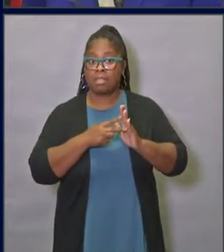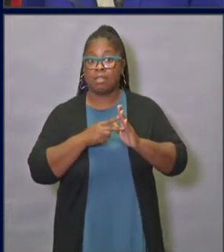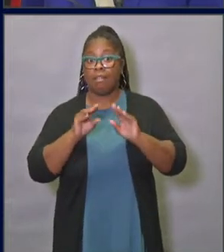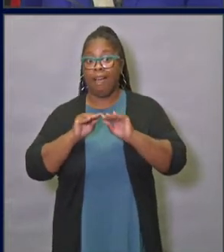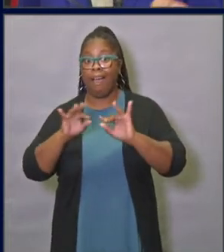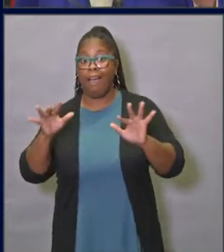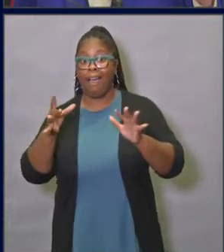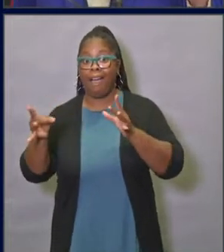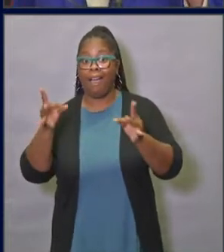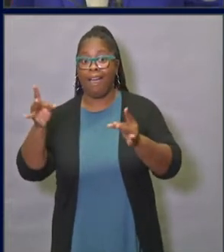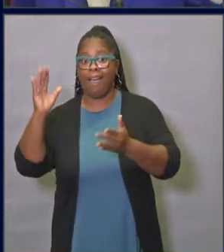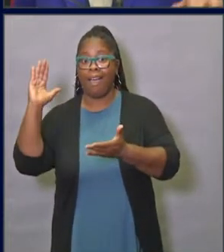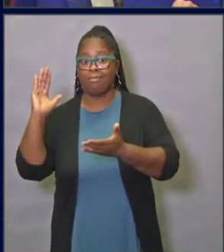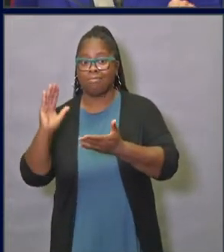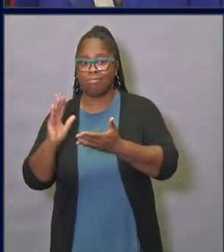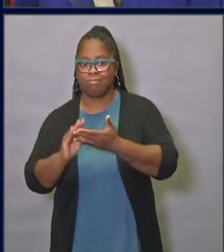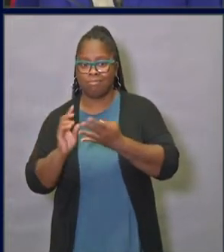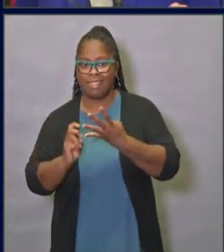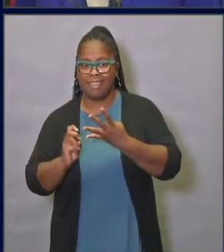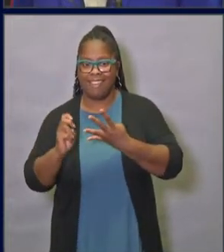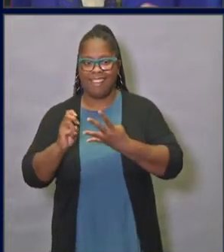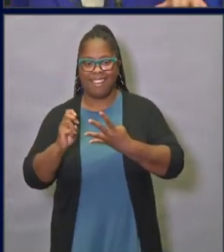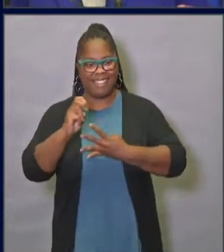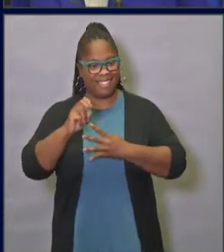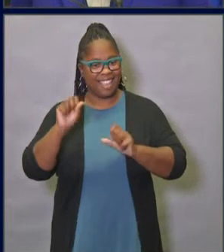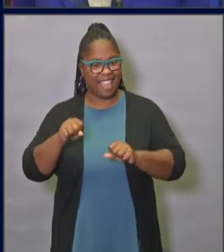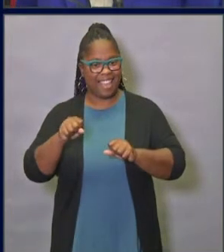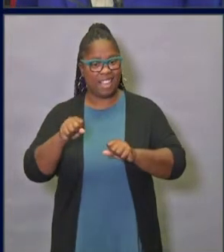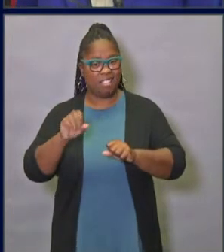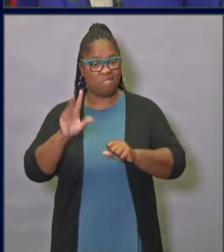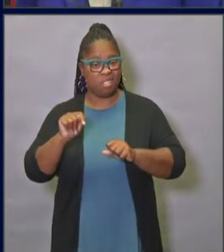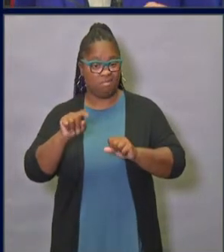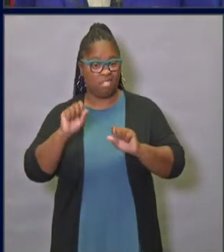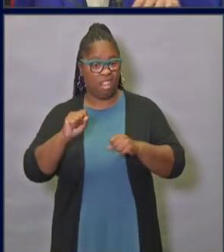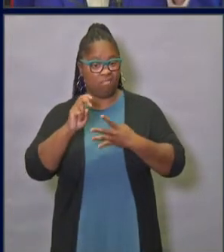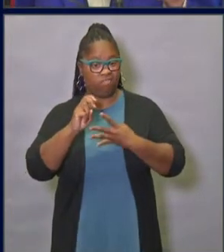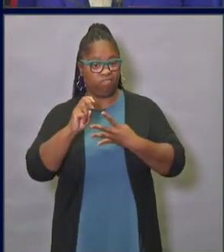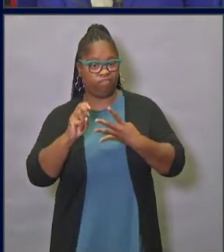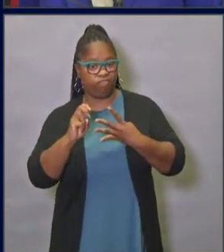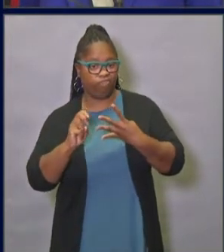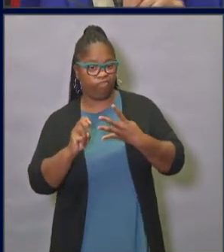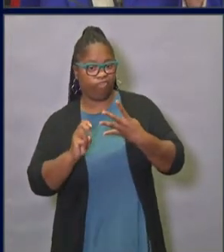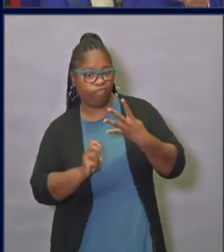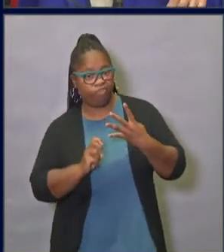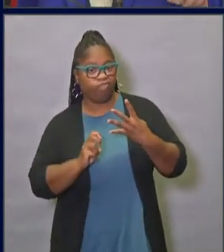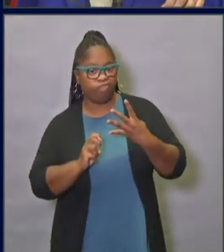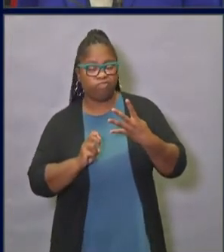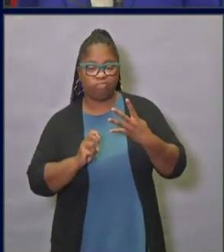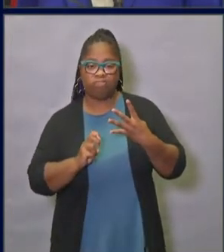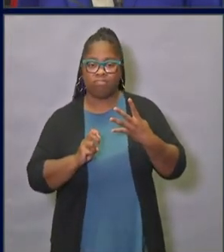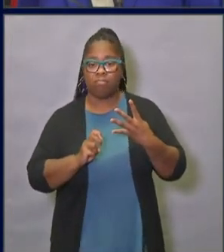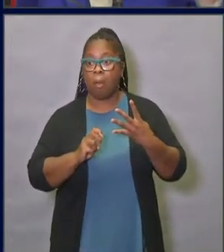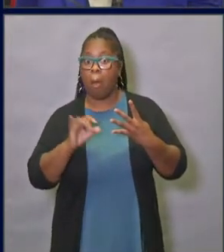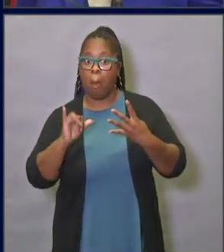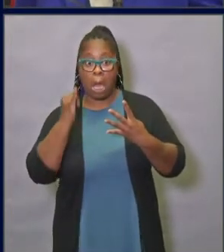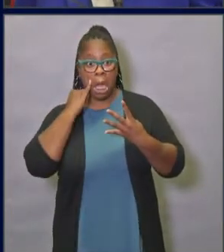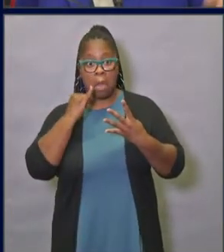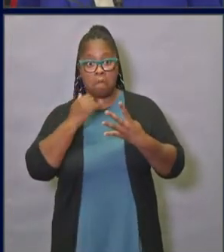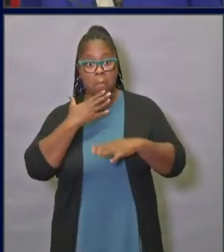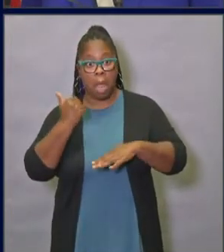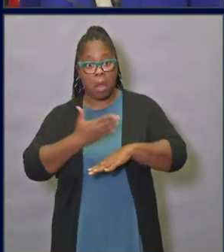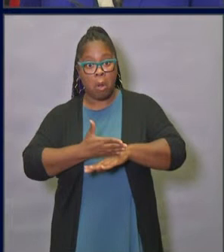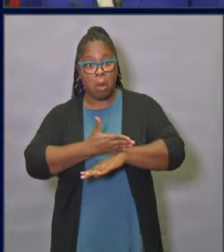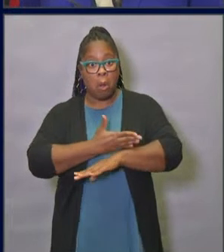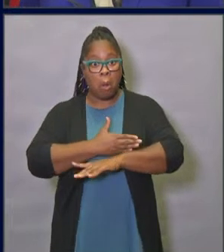reducing community transmission, but you also can move down in tiers if after you've seen a decline in community